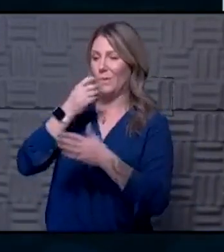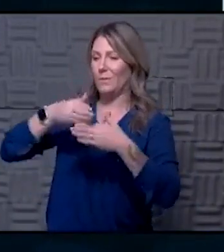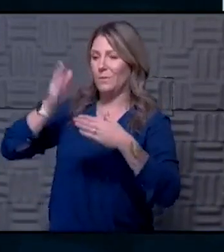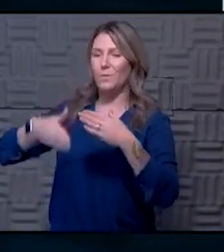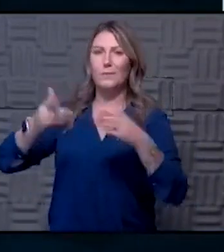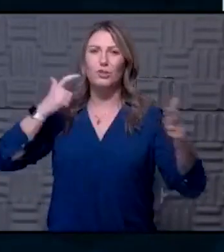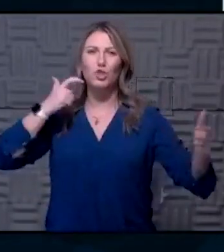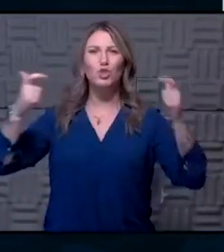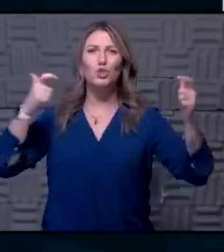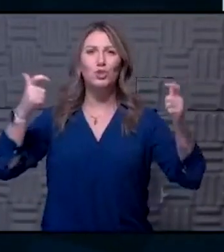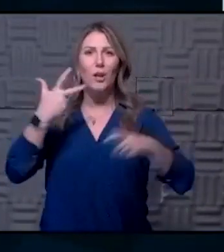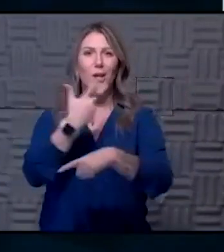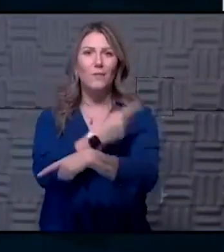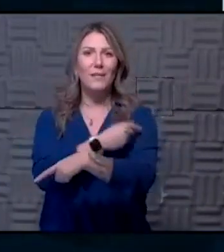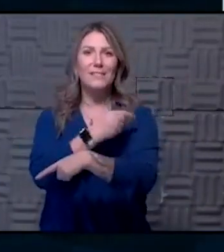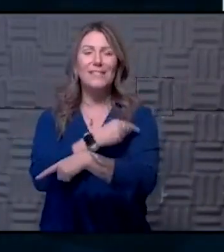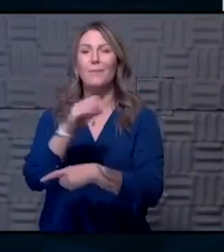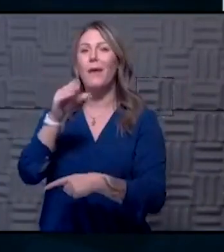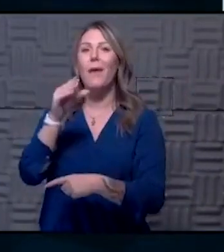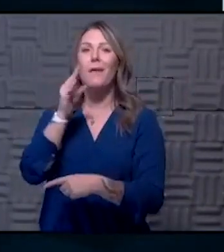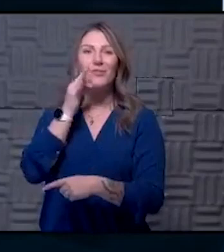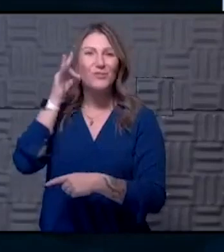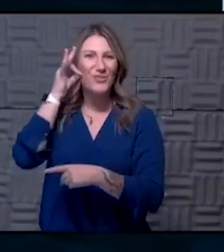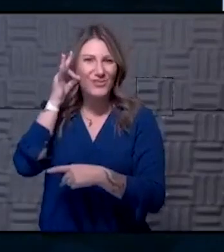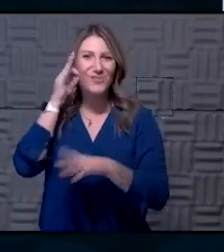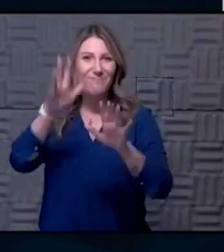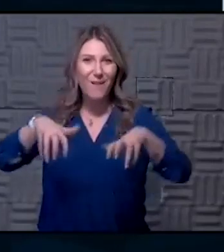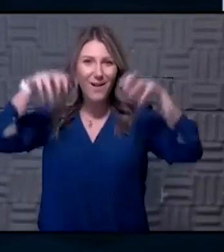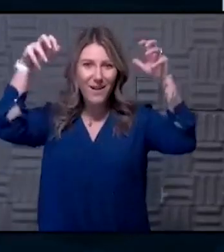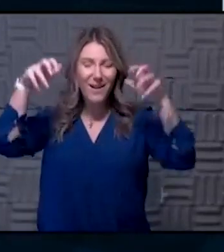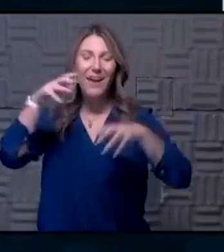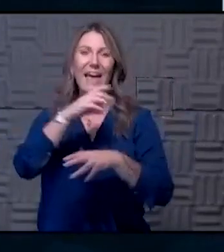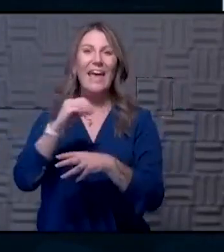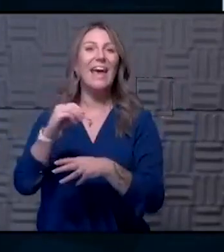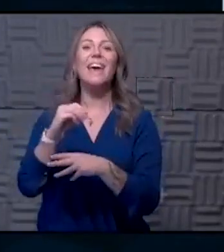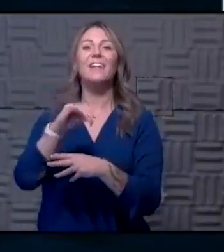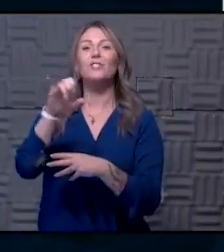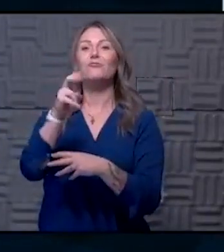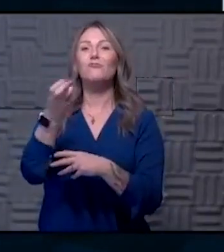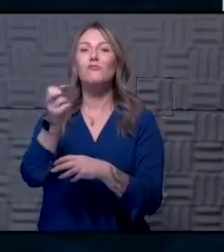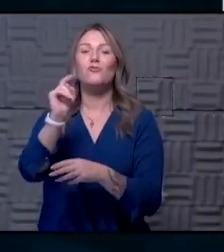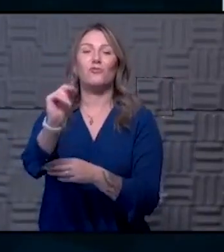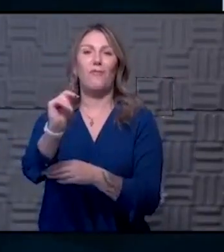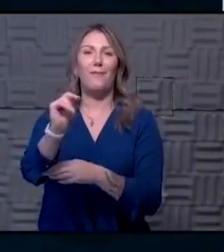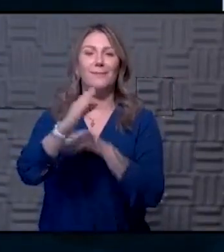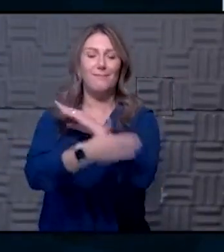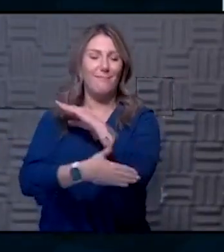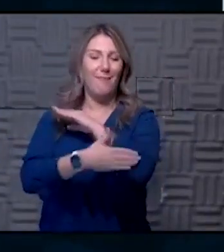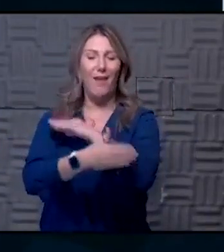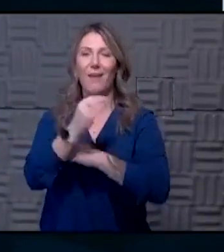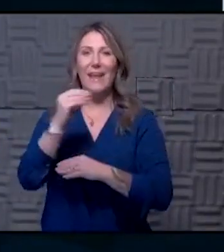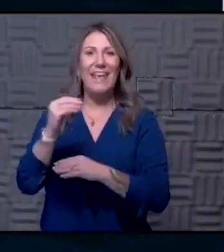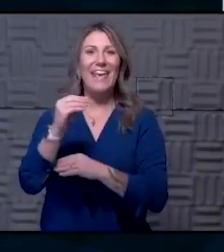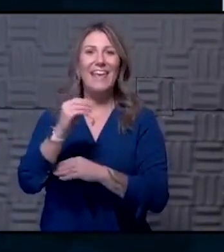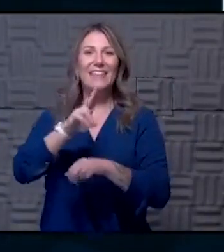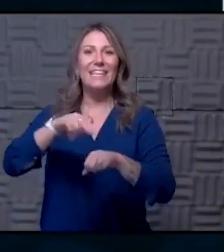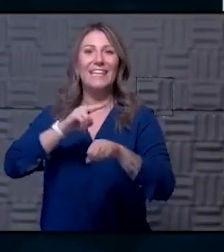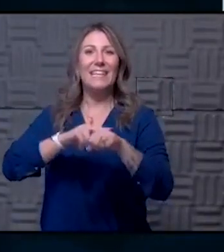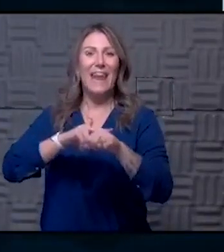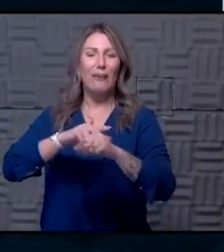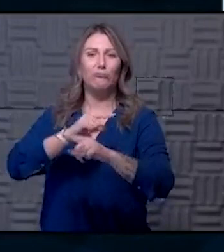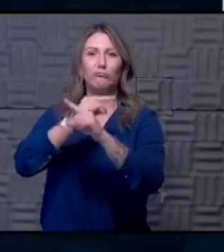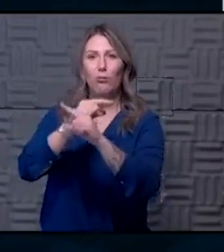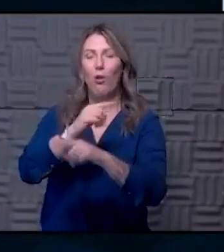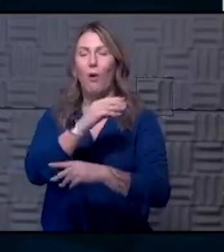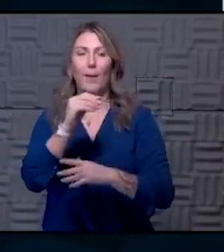event at Arrowhead in partnership with the Jackson County Health Department, Missouri National Guard, and we had volunteers from Children's Mercy, AmeriCorps,